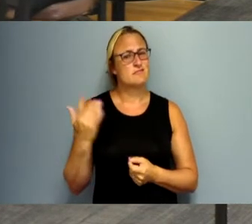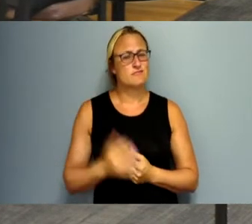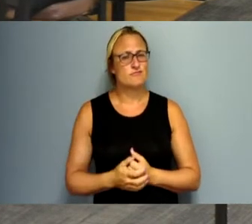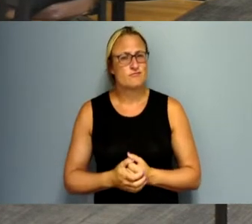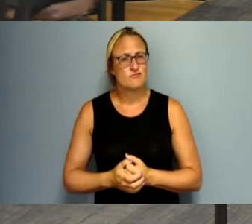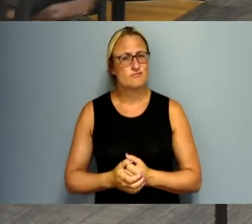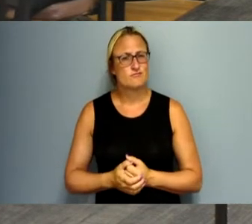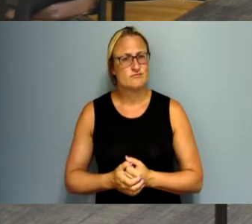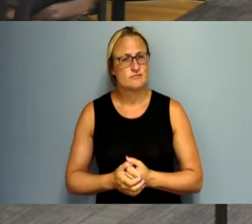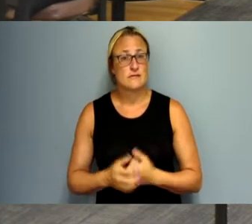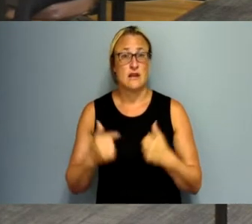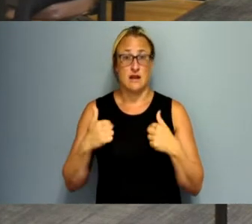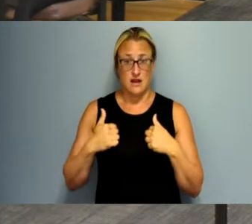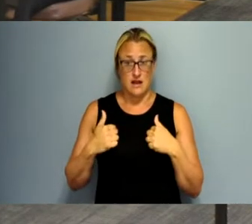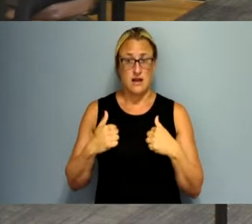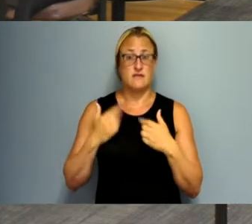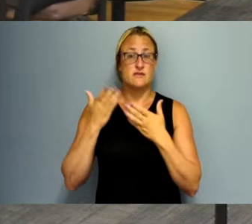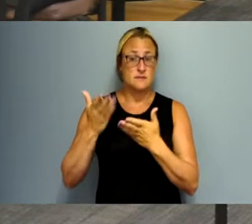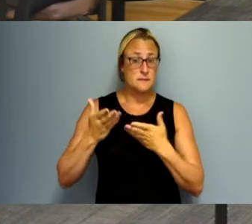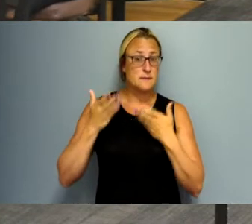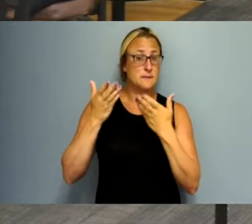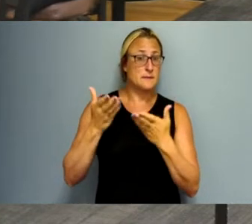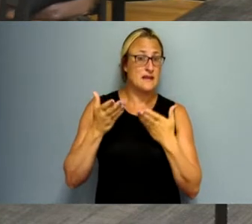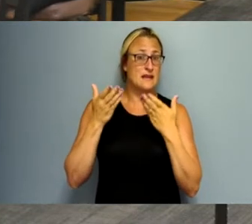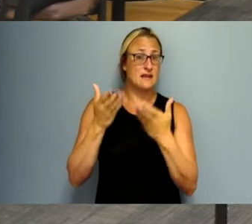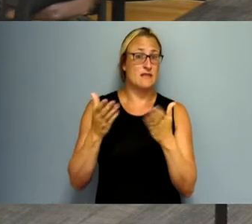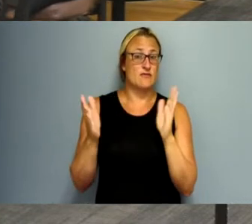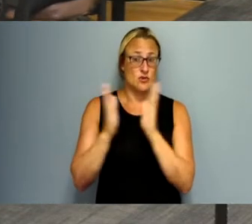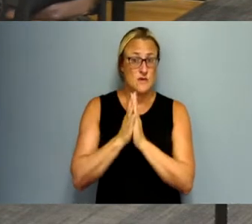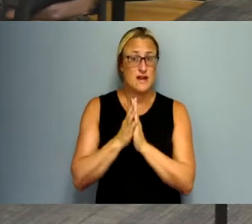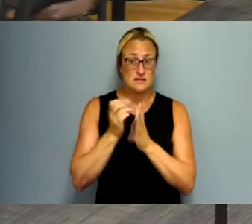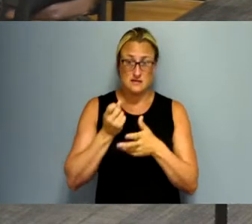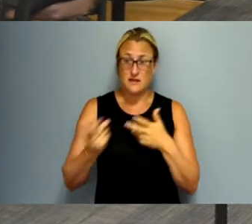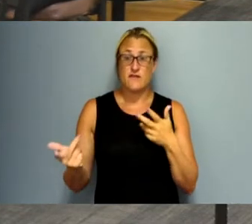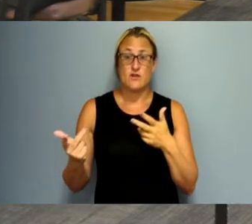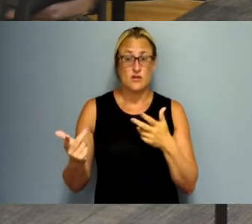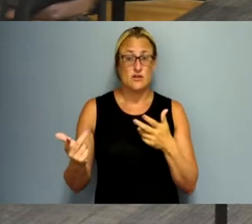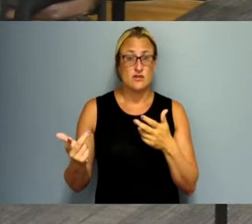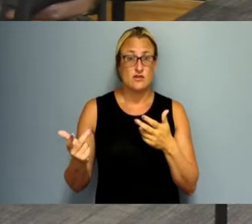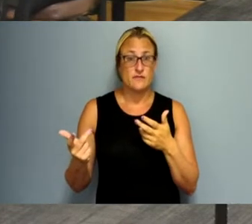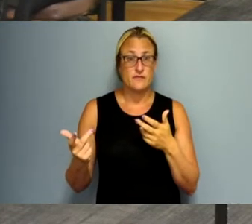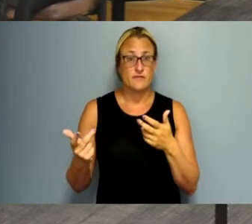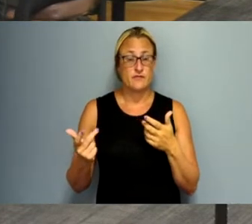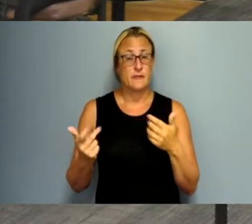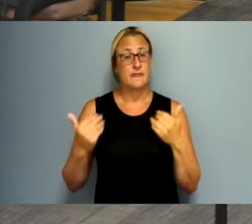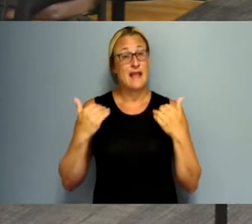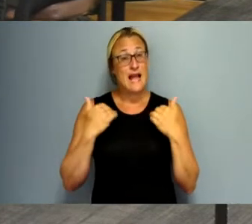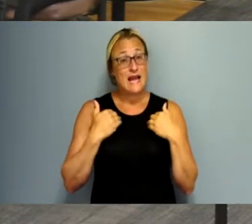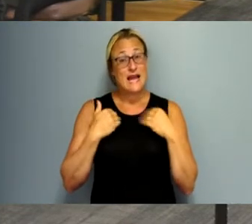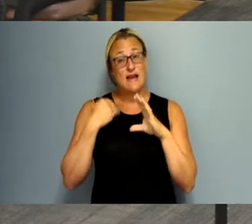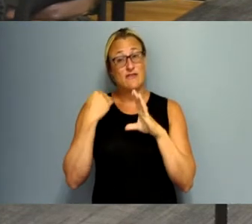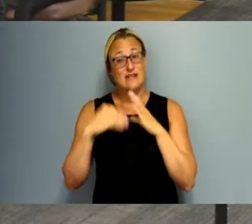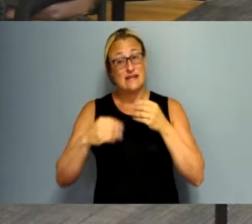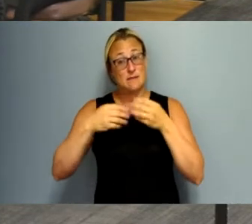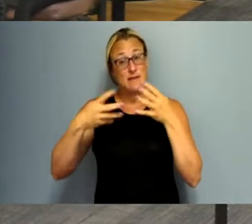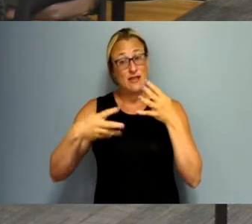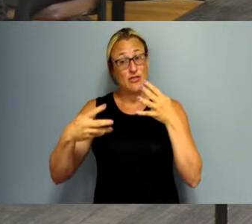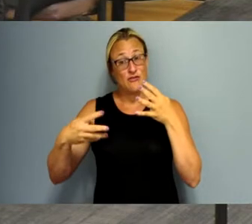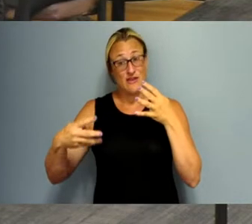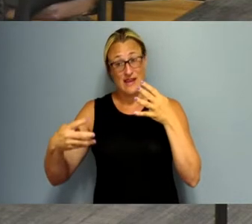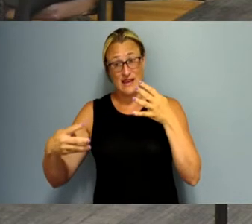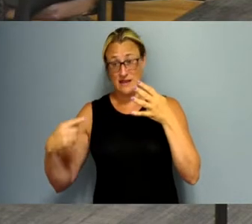I've submitted several requests. I currently am in, however, possession of an email thread that has gone unanswered since